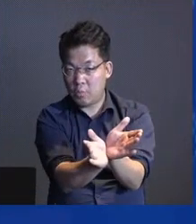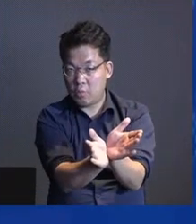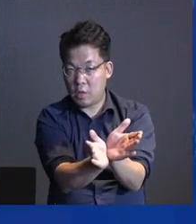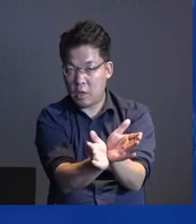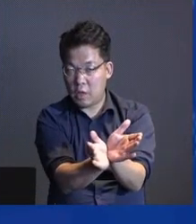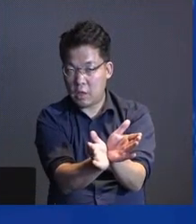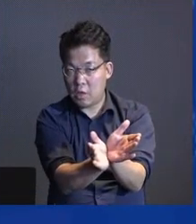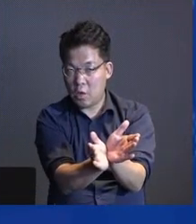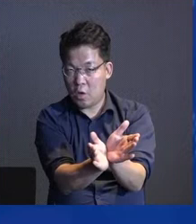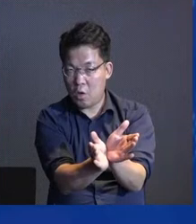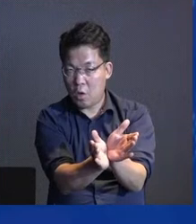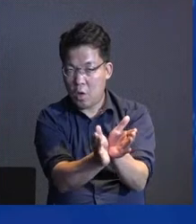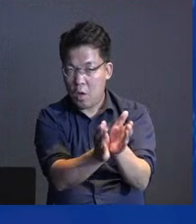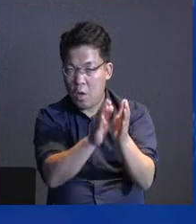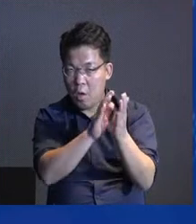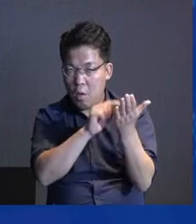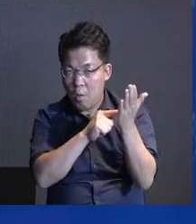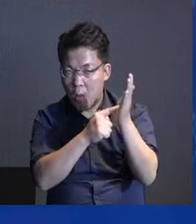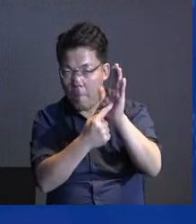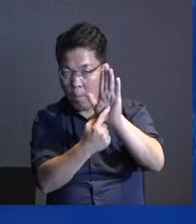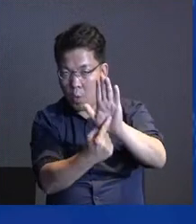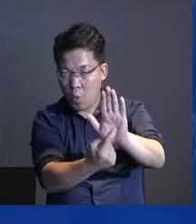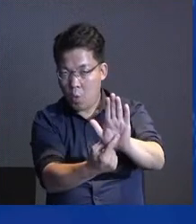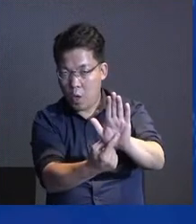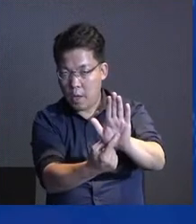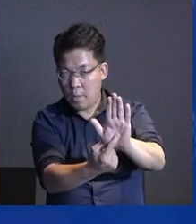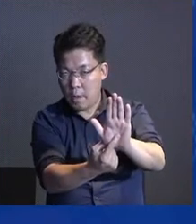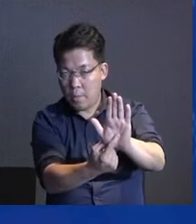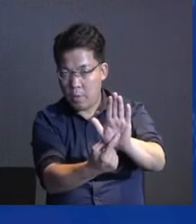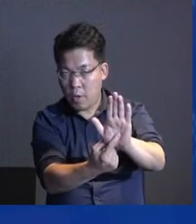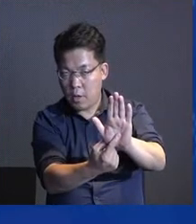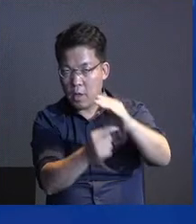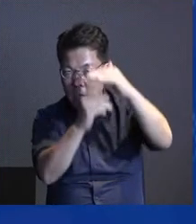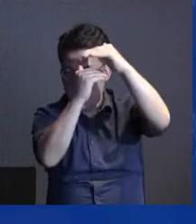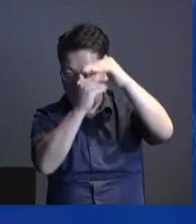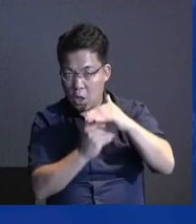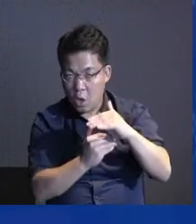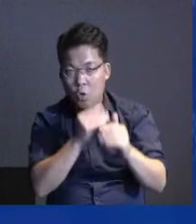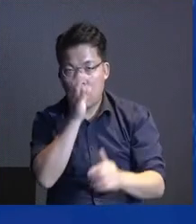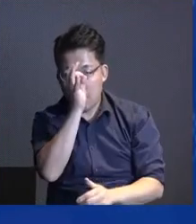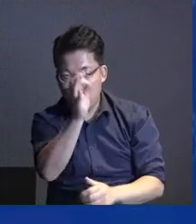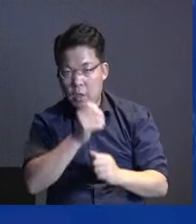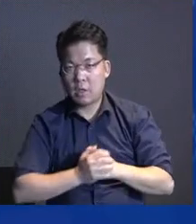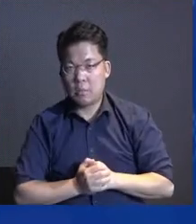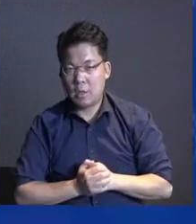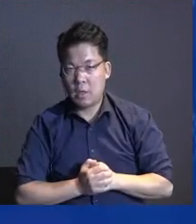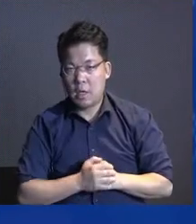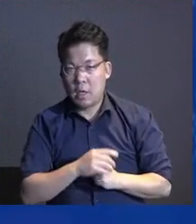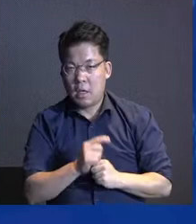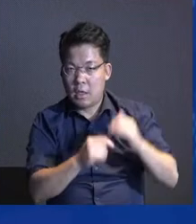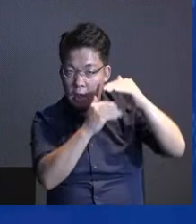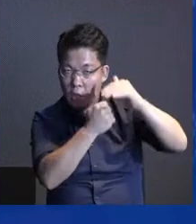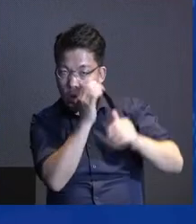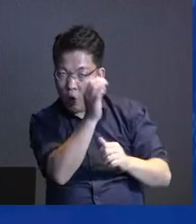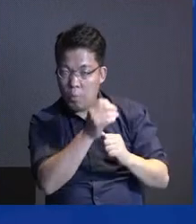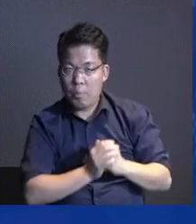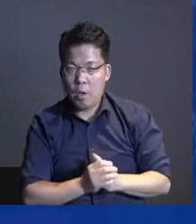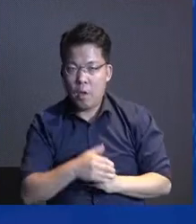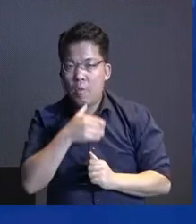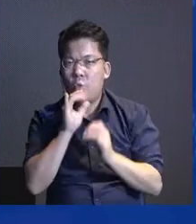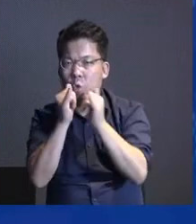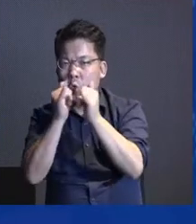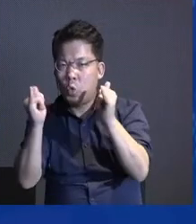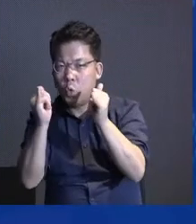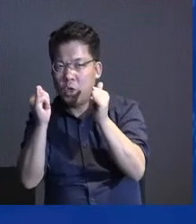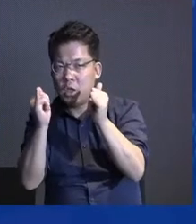Social isolation and loneliness among older people are widespread. For instance, 20 to 34% of older